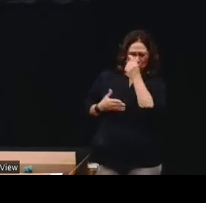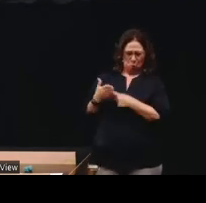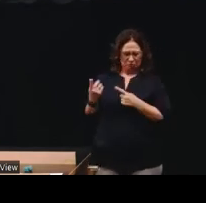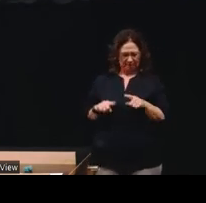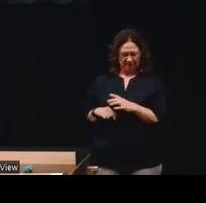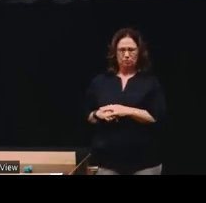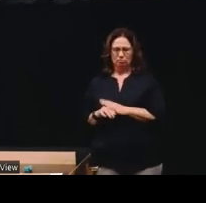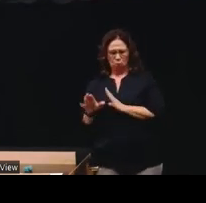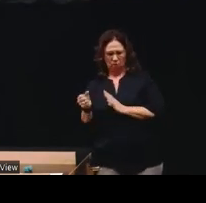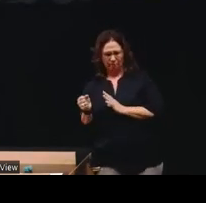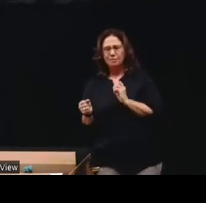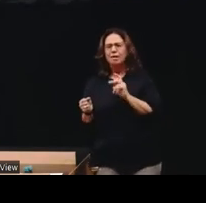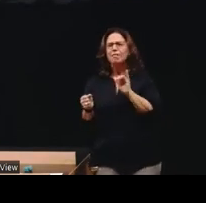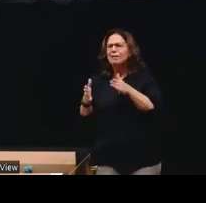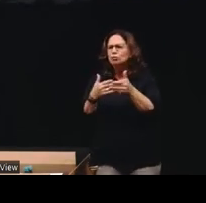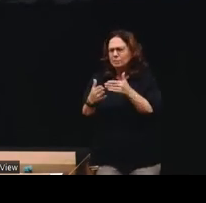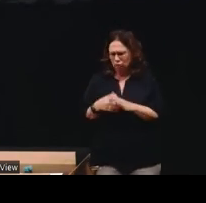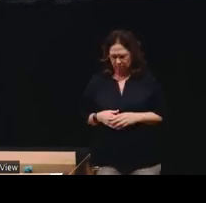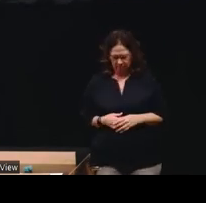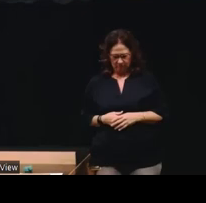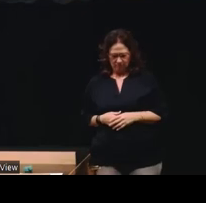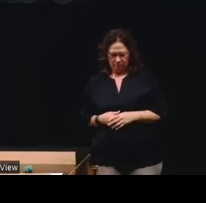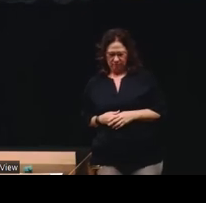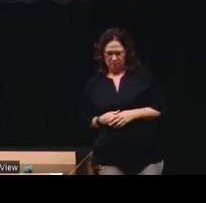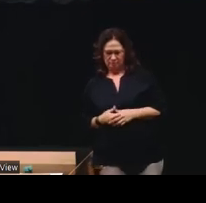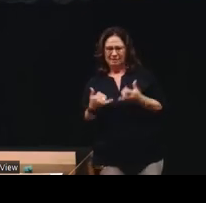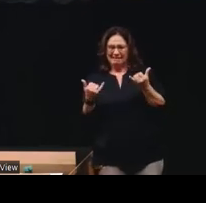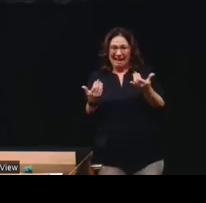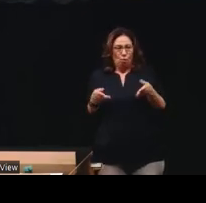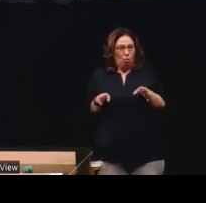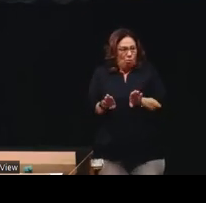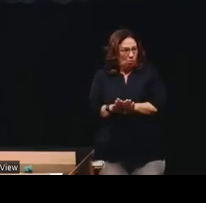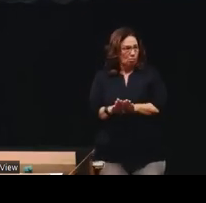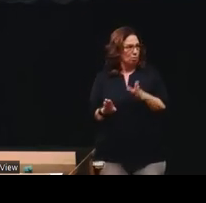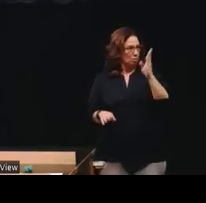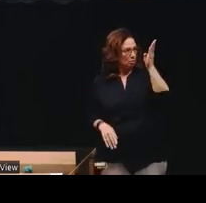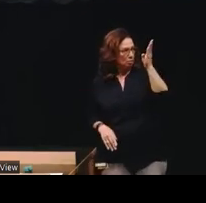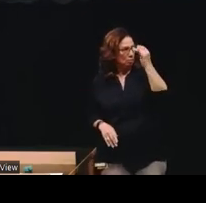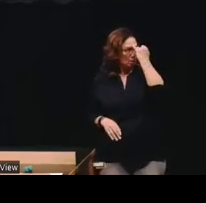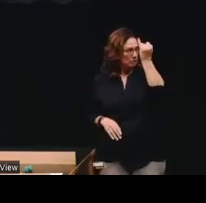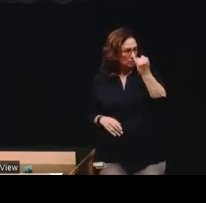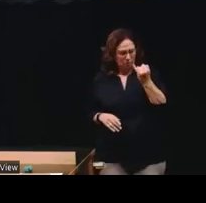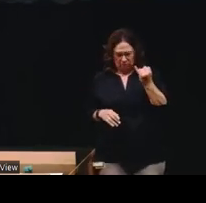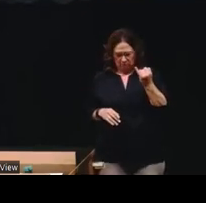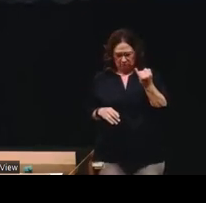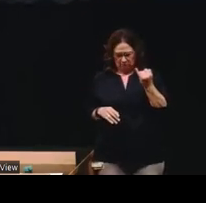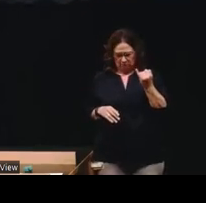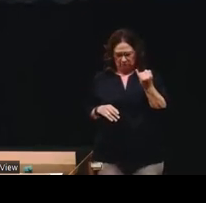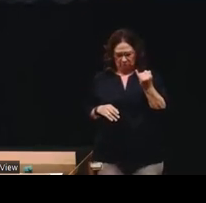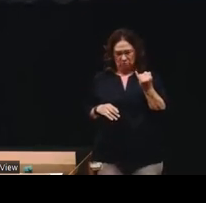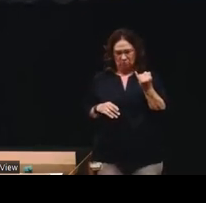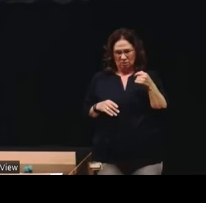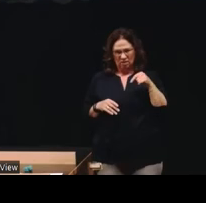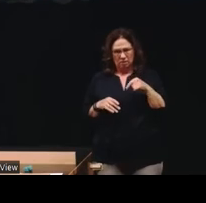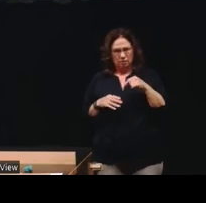Okay, so that brings us to essentially the end of the evaluation with this notion that you've also